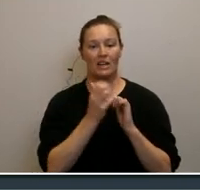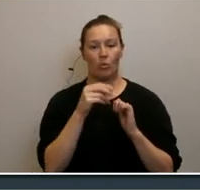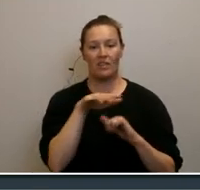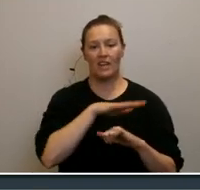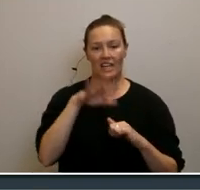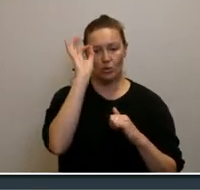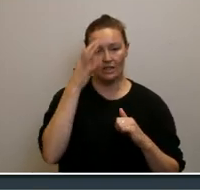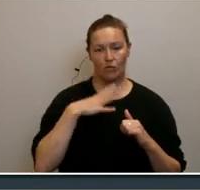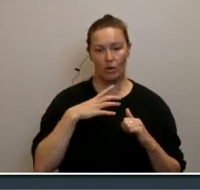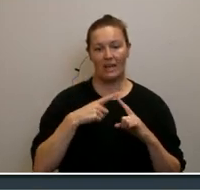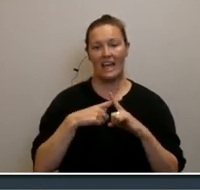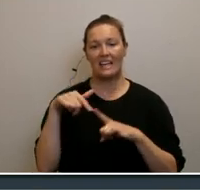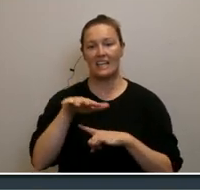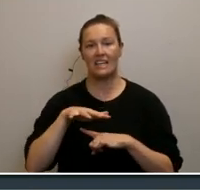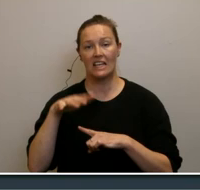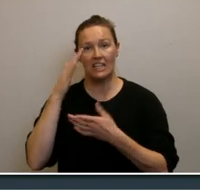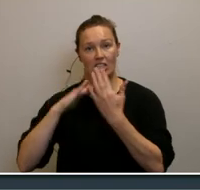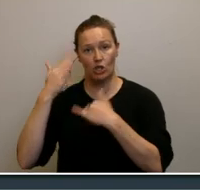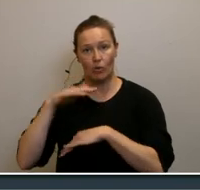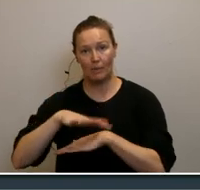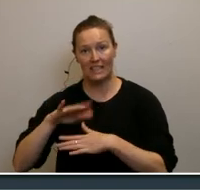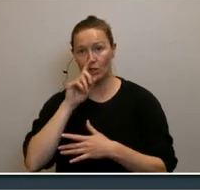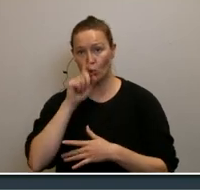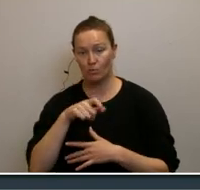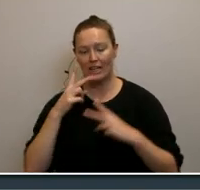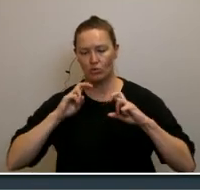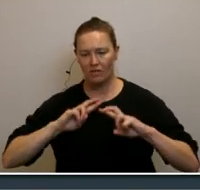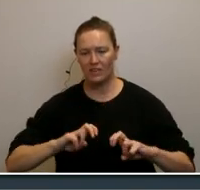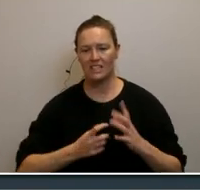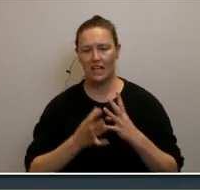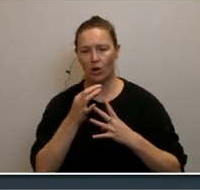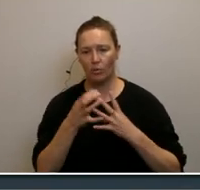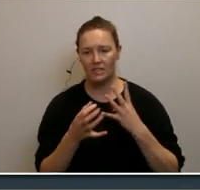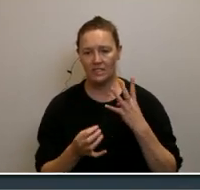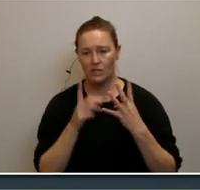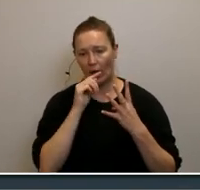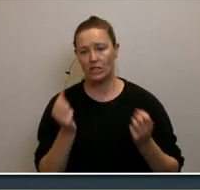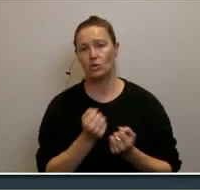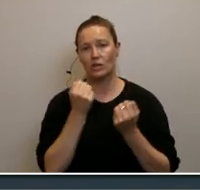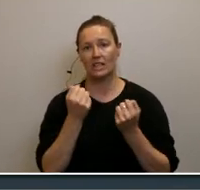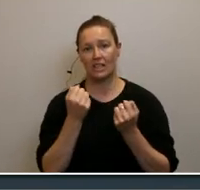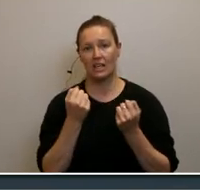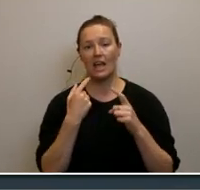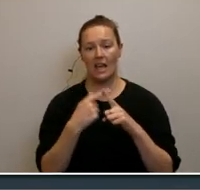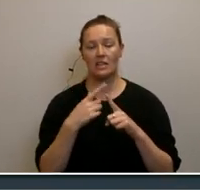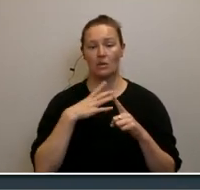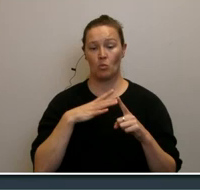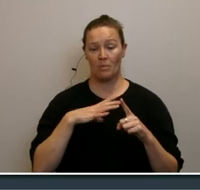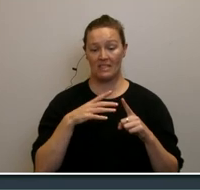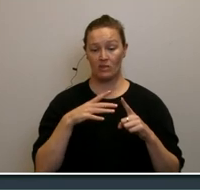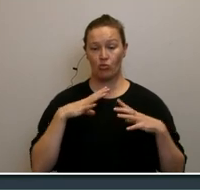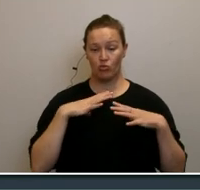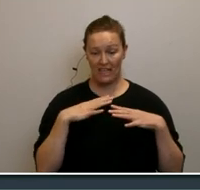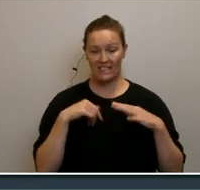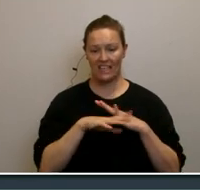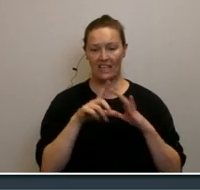Councillor Women and Historic Places Hawke's Bay to investigate options for strengthening and returning the Women's Rest in Clive